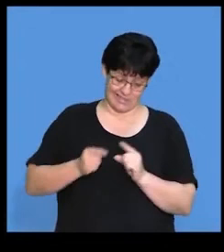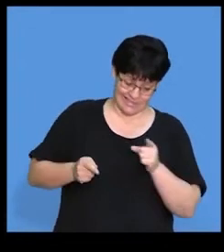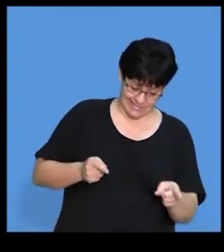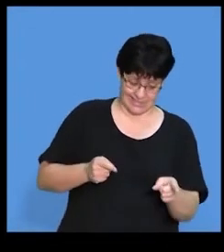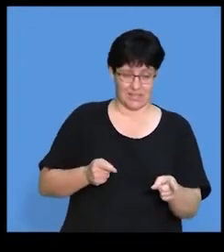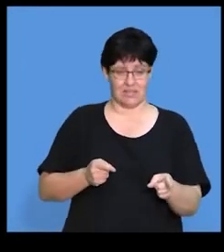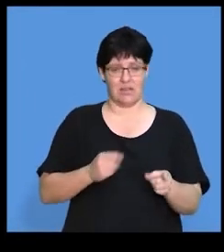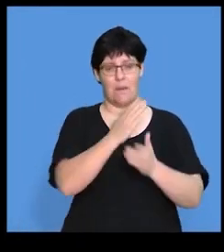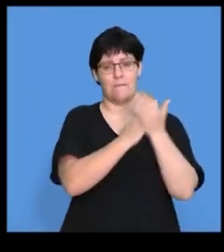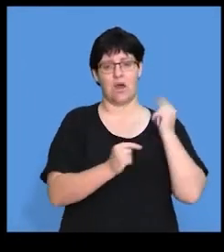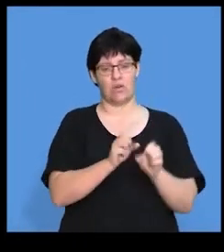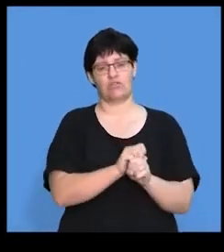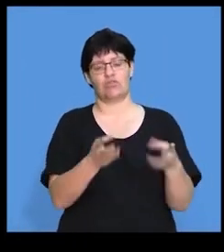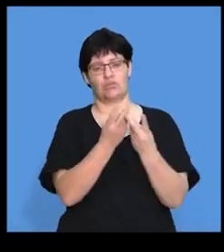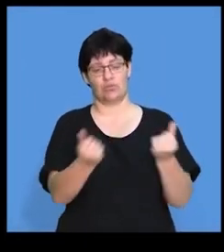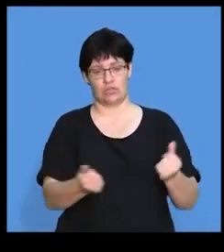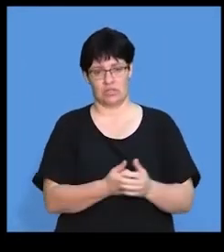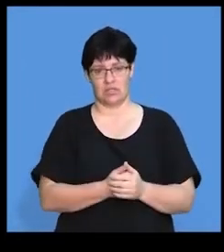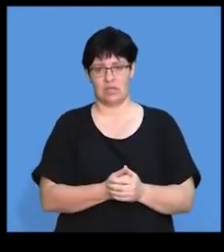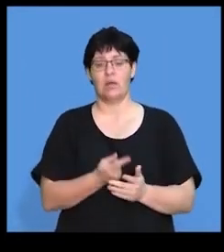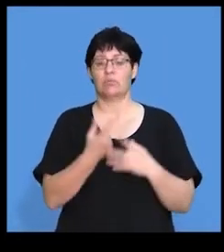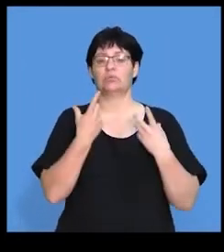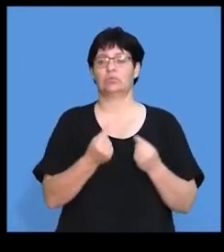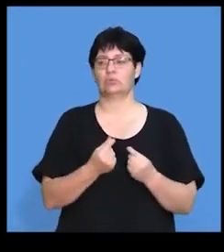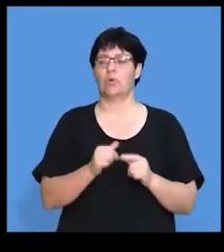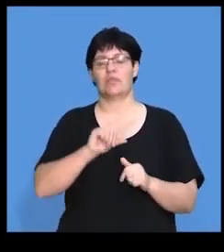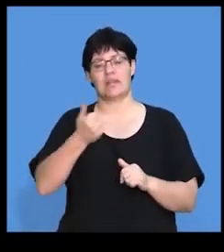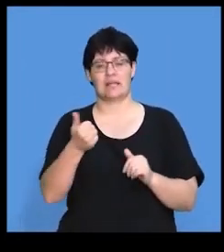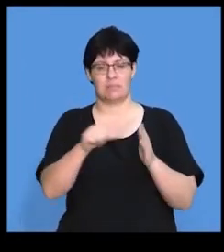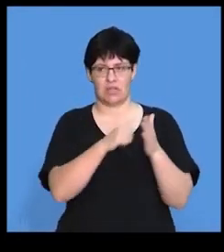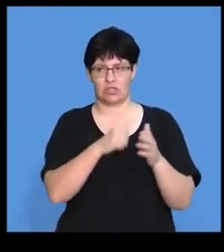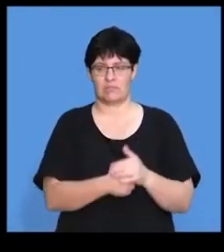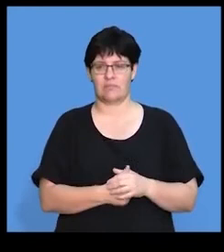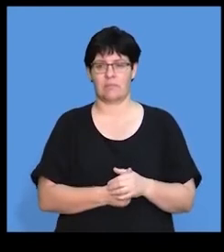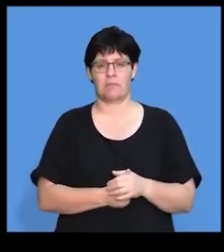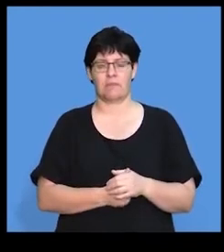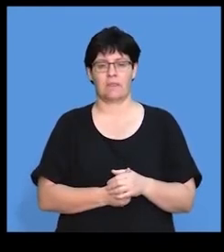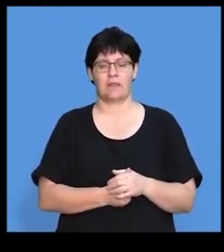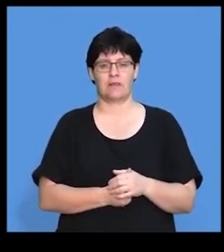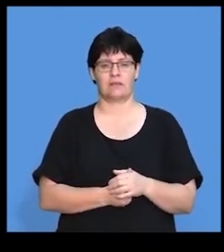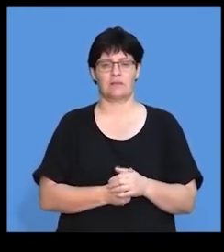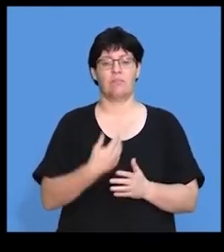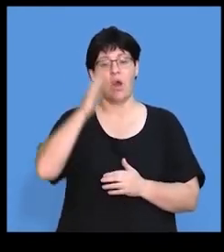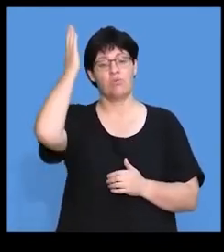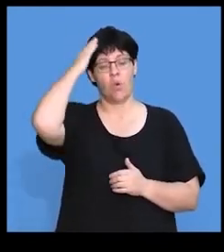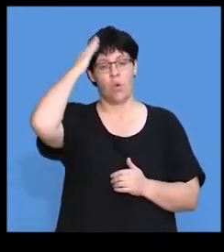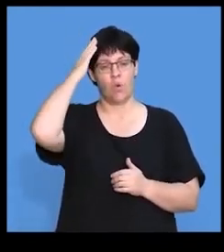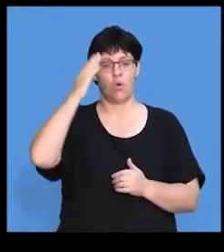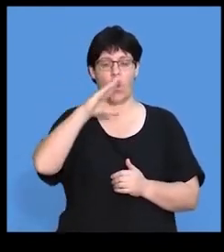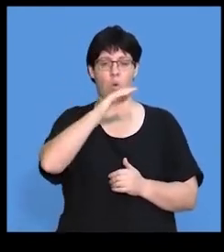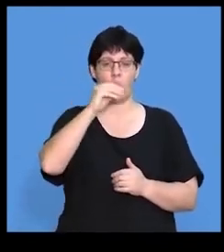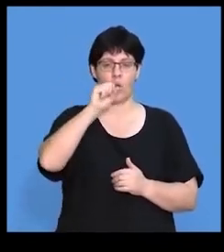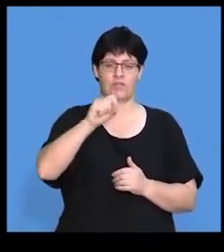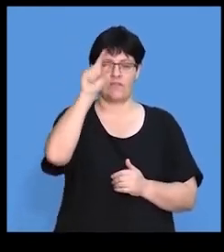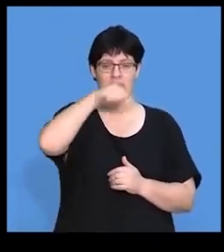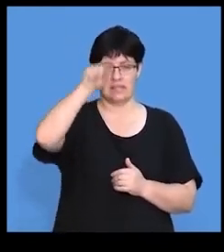all my attention onto this part of the general solution, and I'm going to do that on the next page. So I know